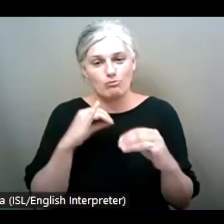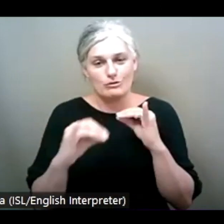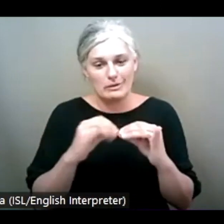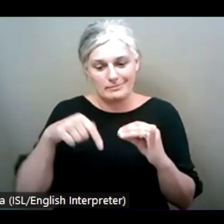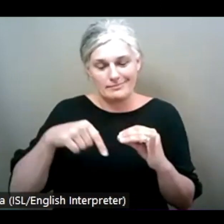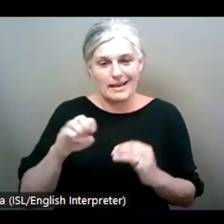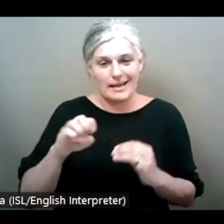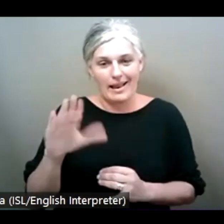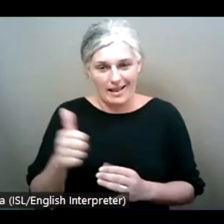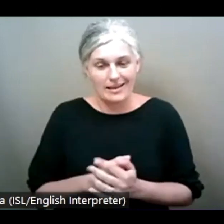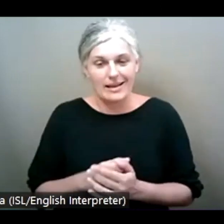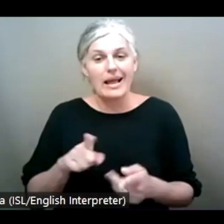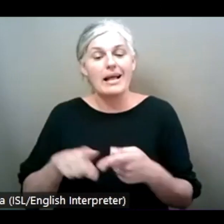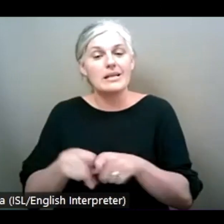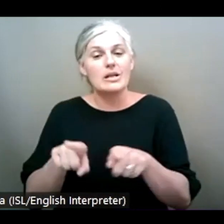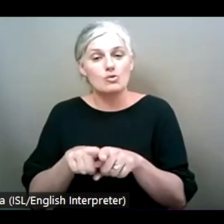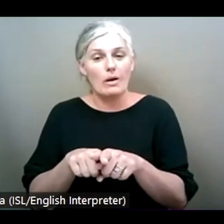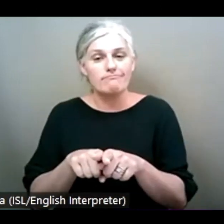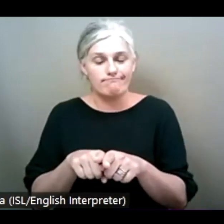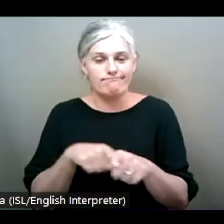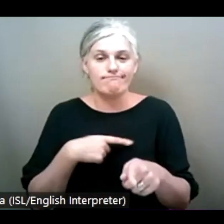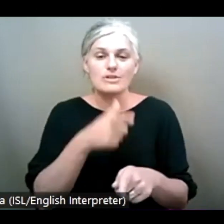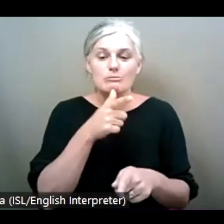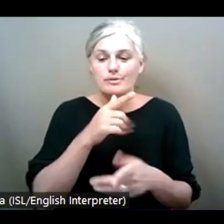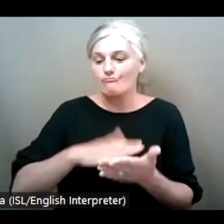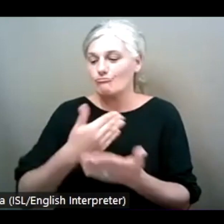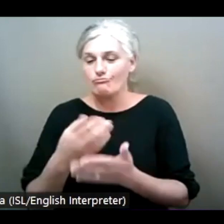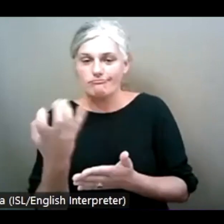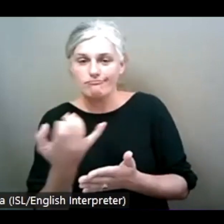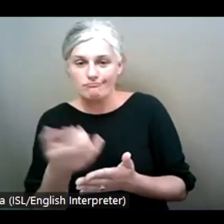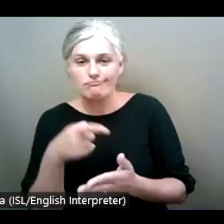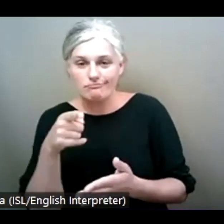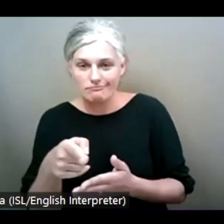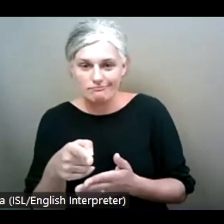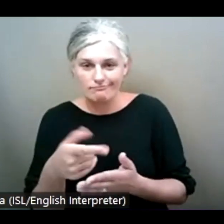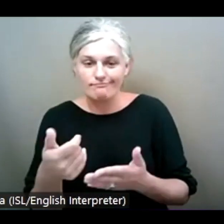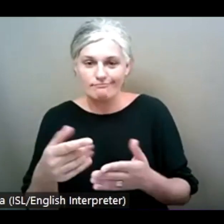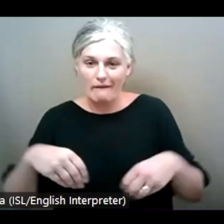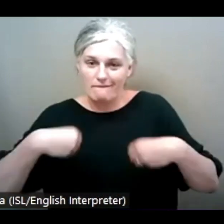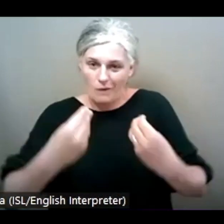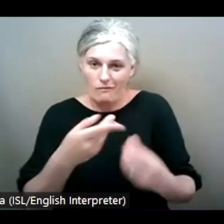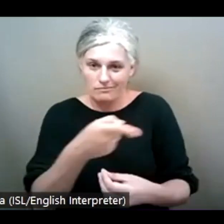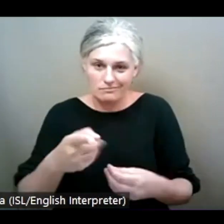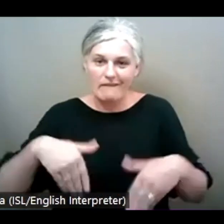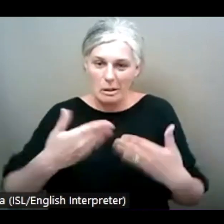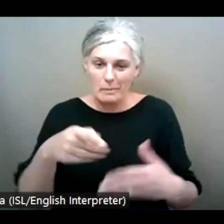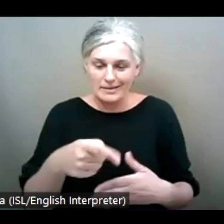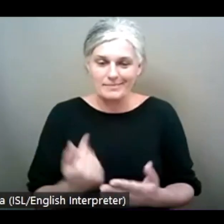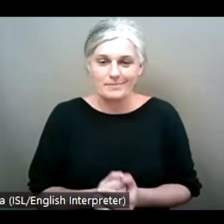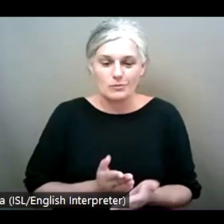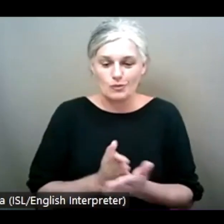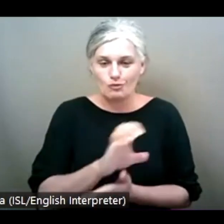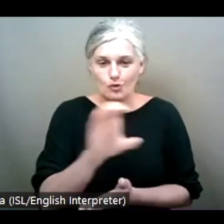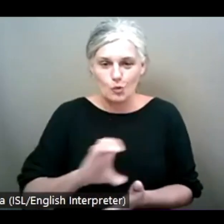and we also have live speech to text captions available via Zoom.